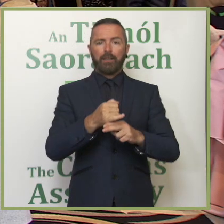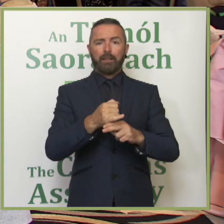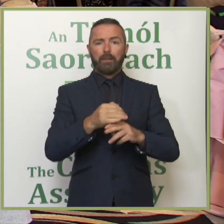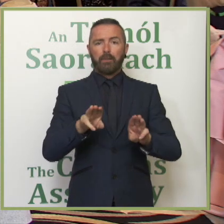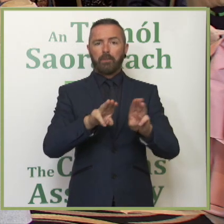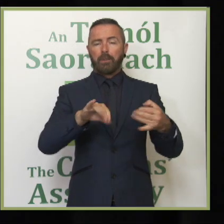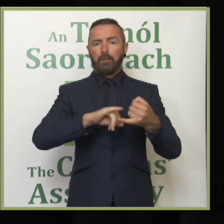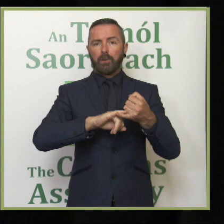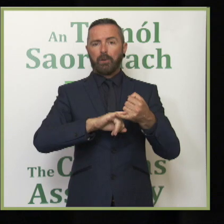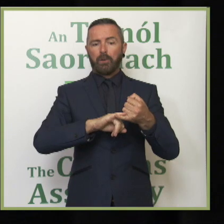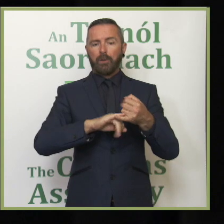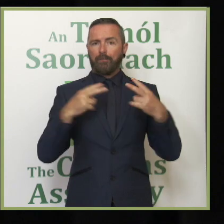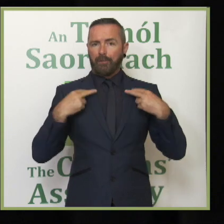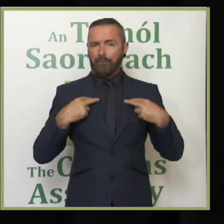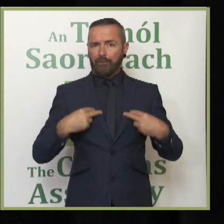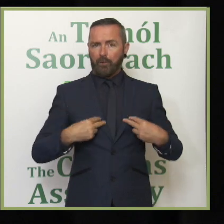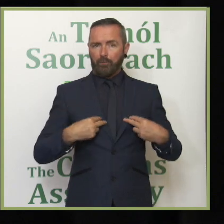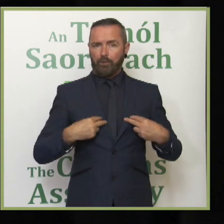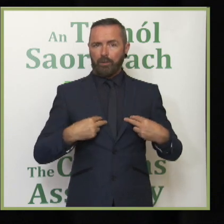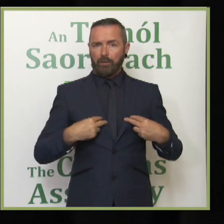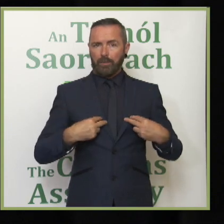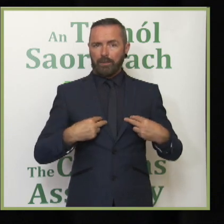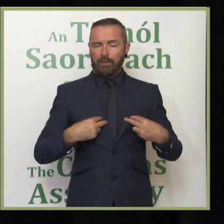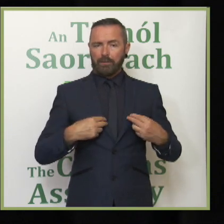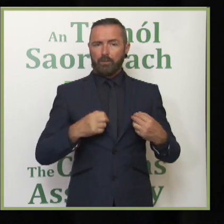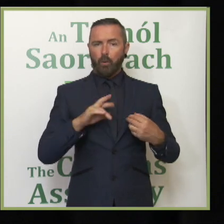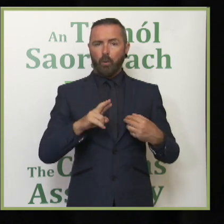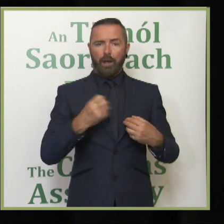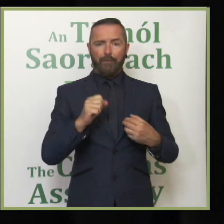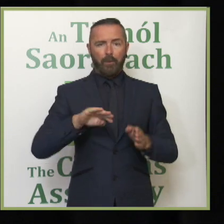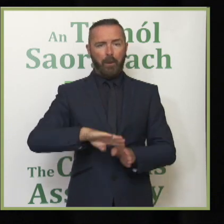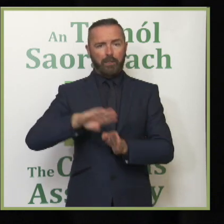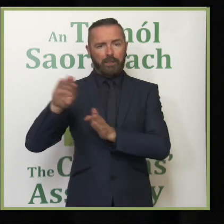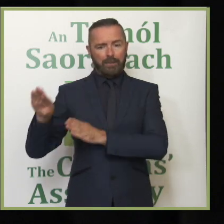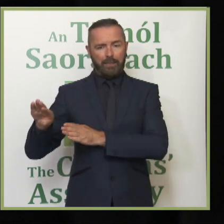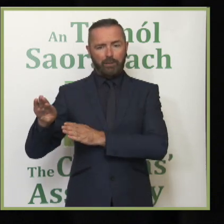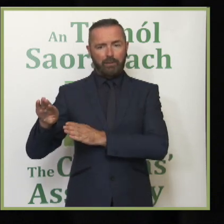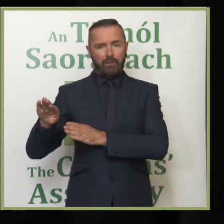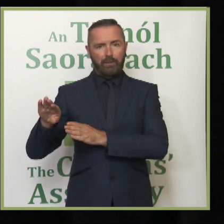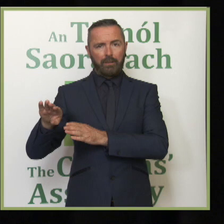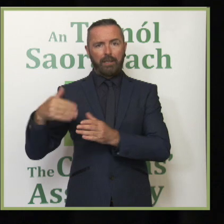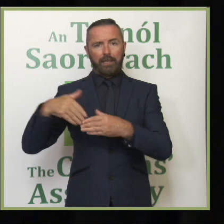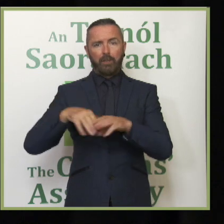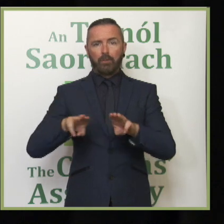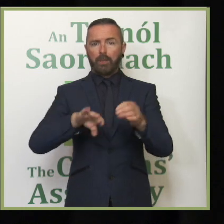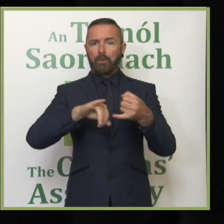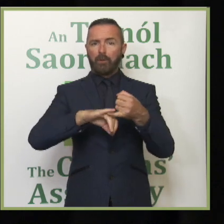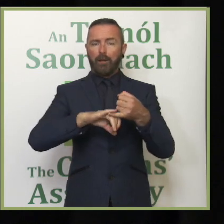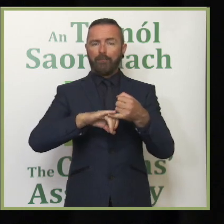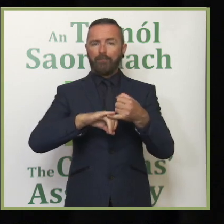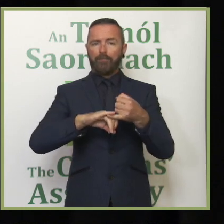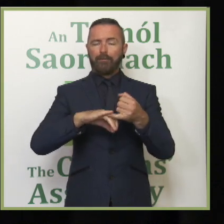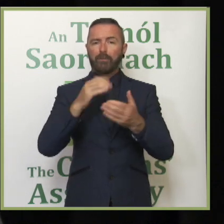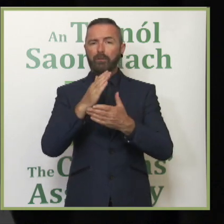are in vulnerable groups or experiencing marginalization. This includes people who have primary opioid